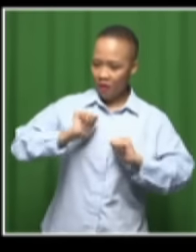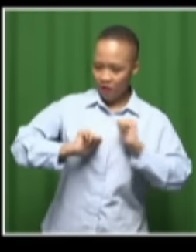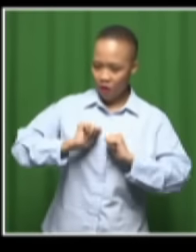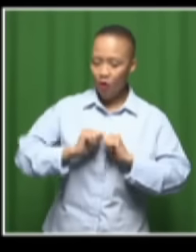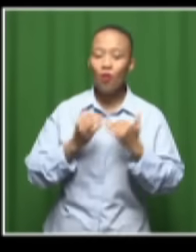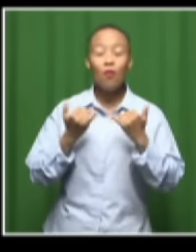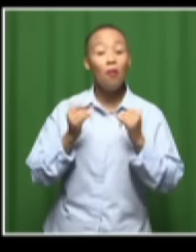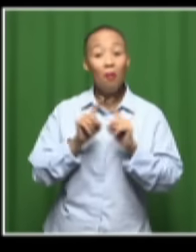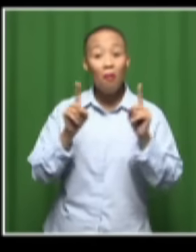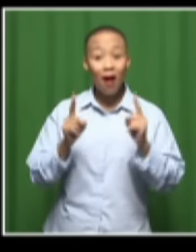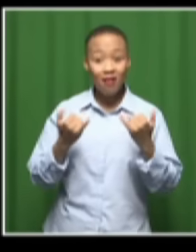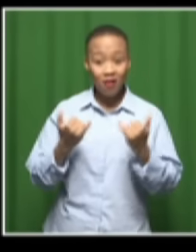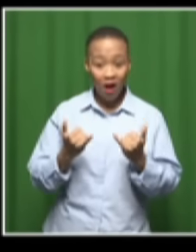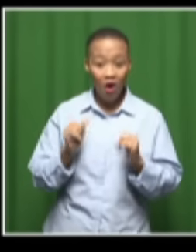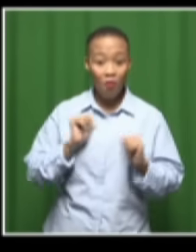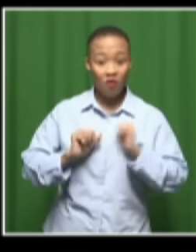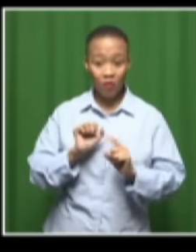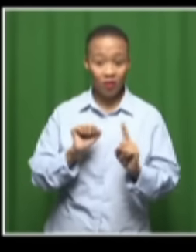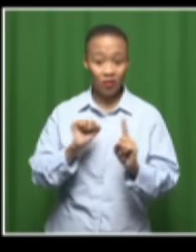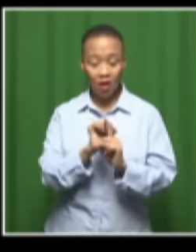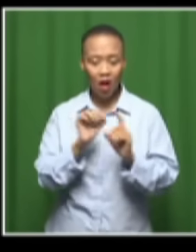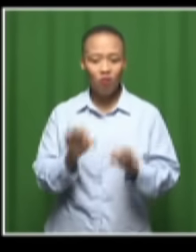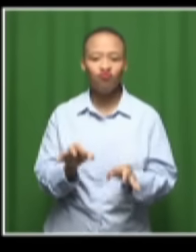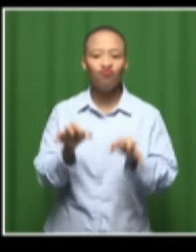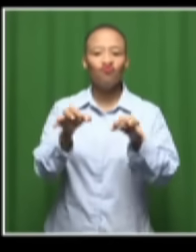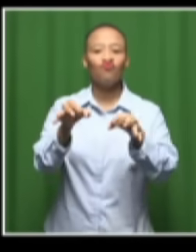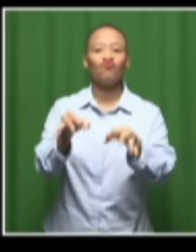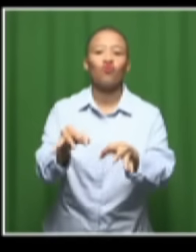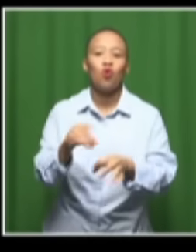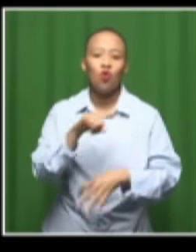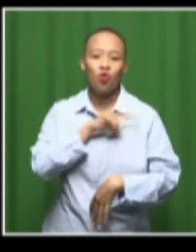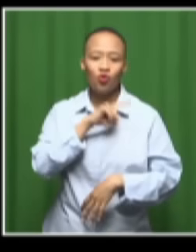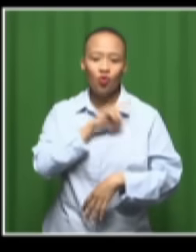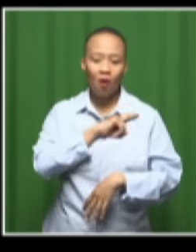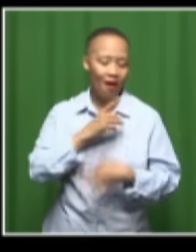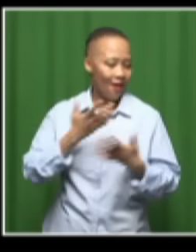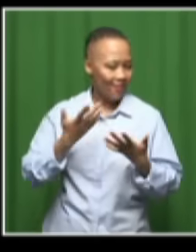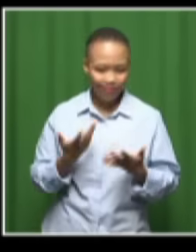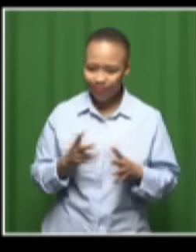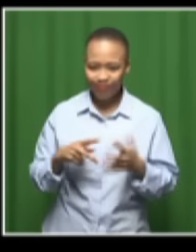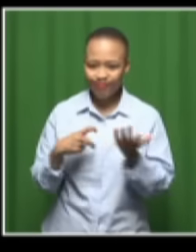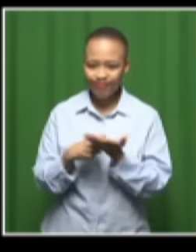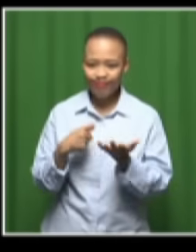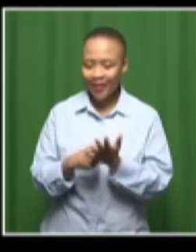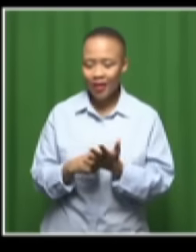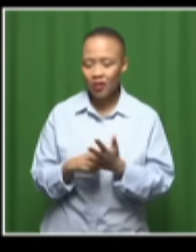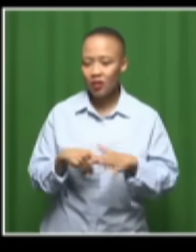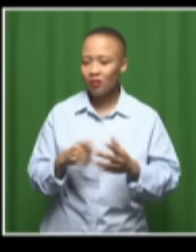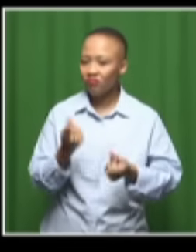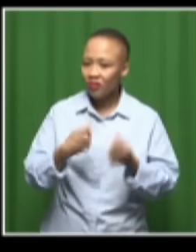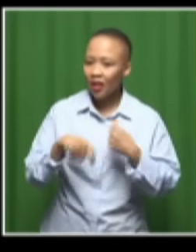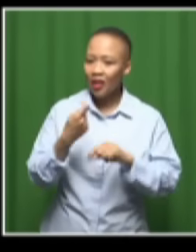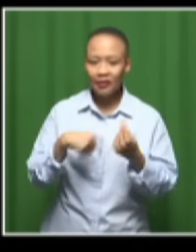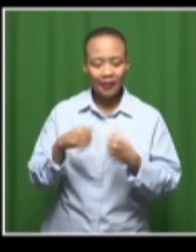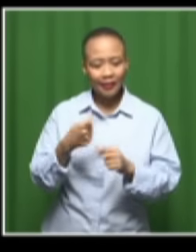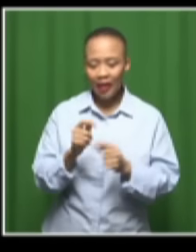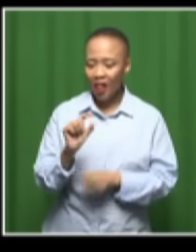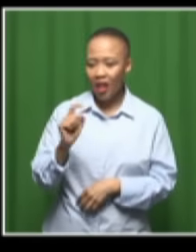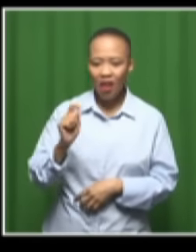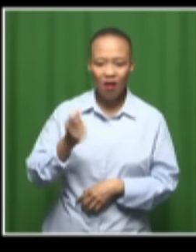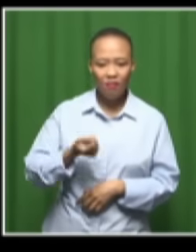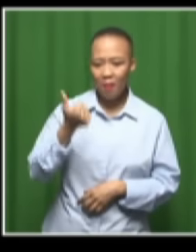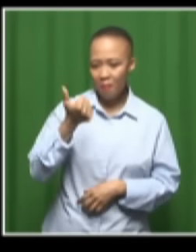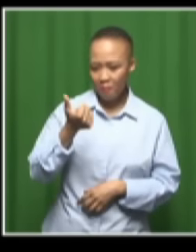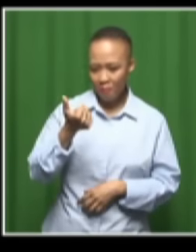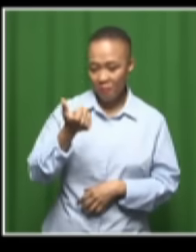being postponed, allegedly due to a lack of ticket sales. Oh wow! Really? I mean, well, obviously.